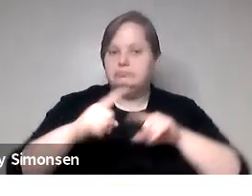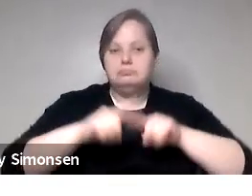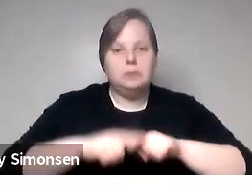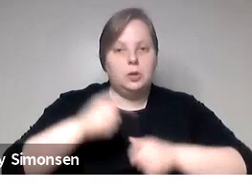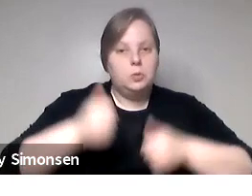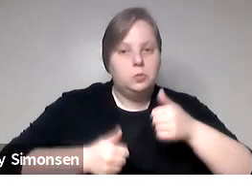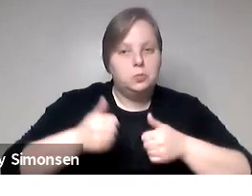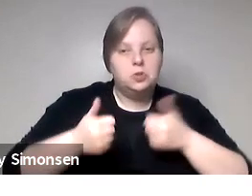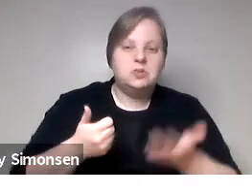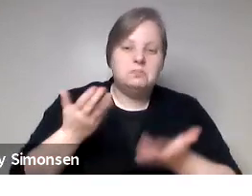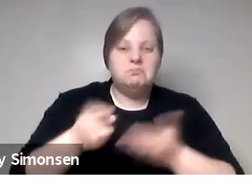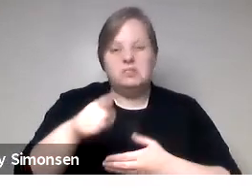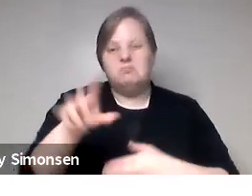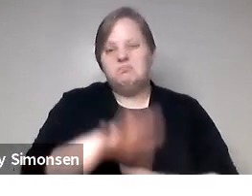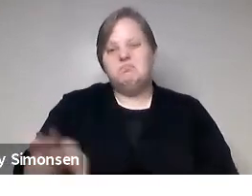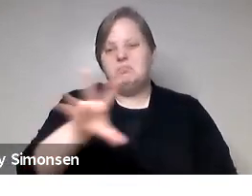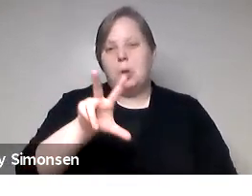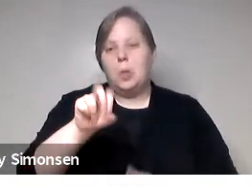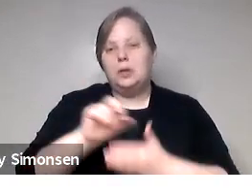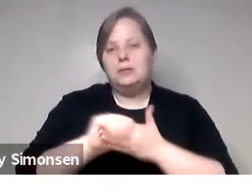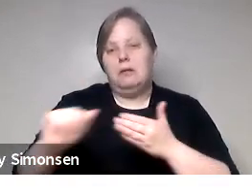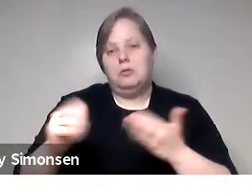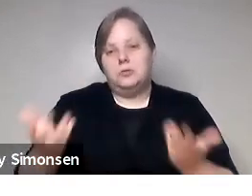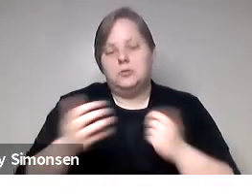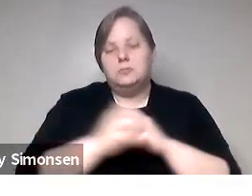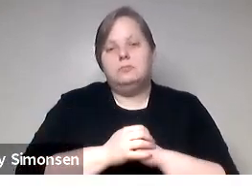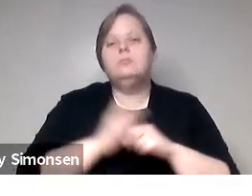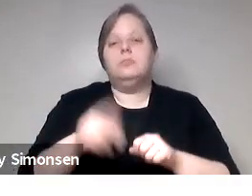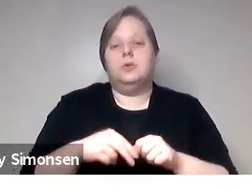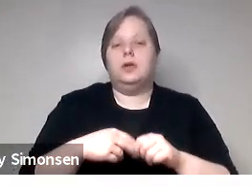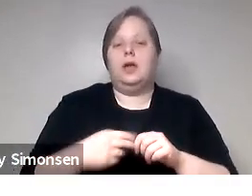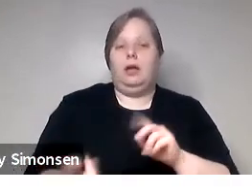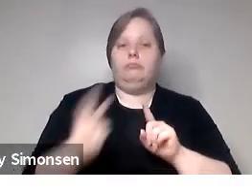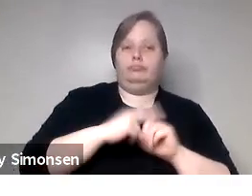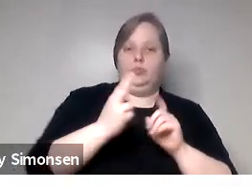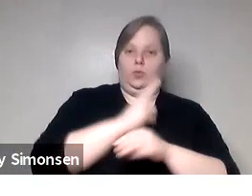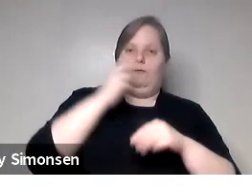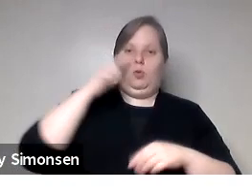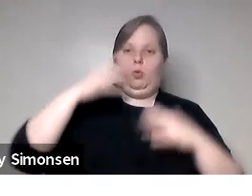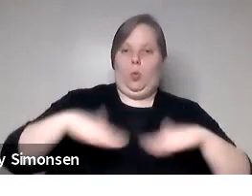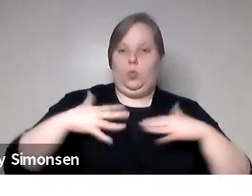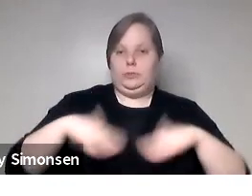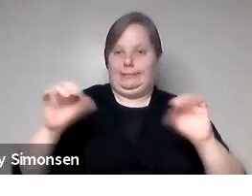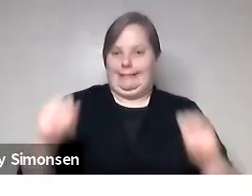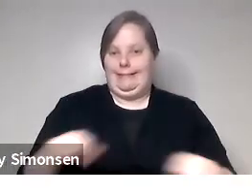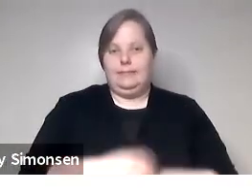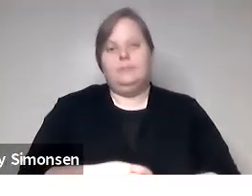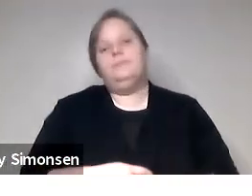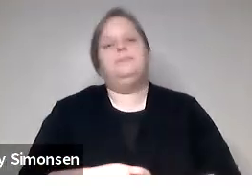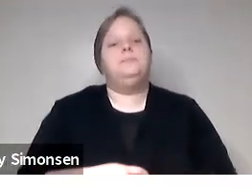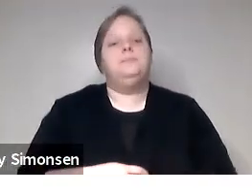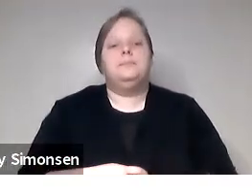about $30. You could use these for clothes. In this case, you could, if you're big